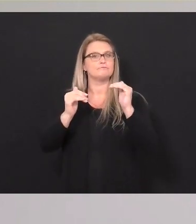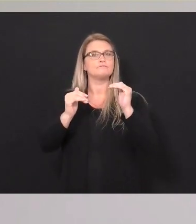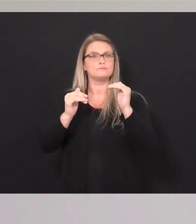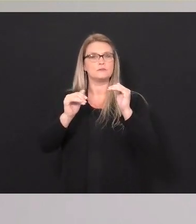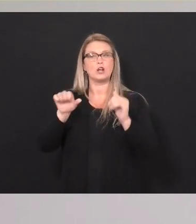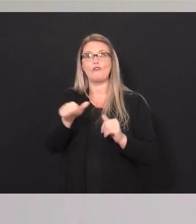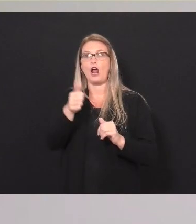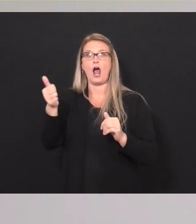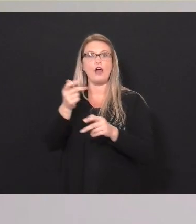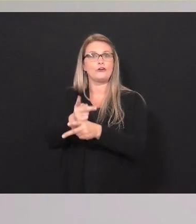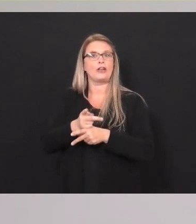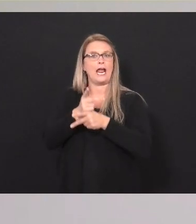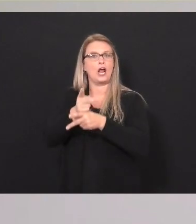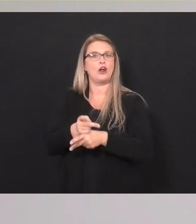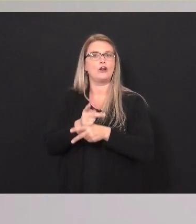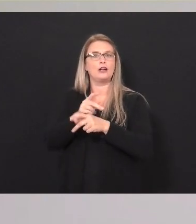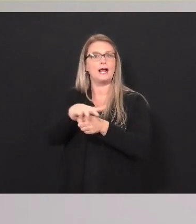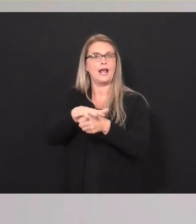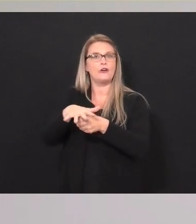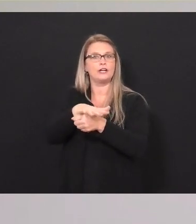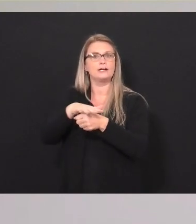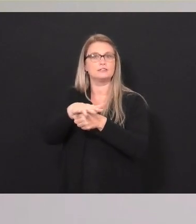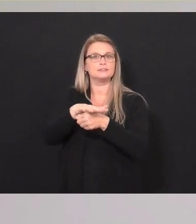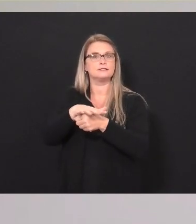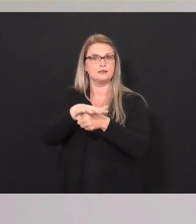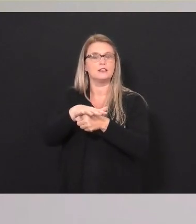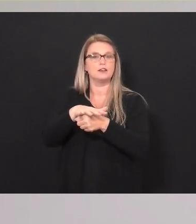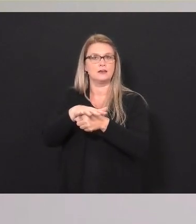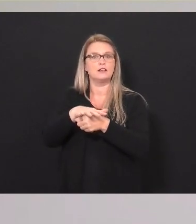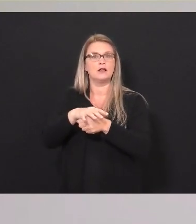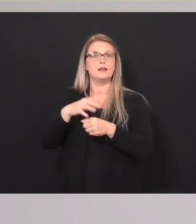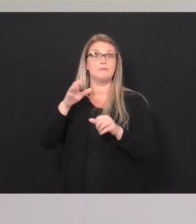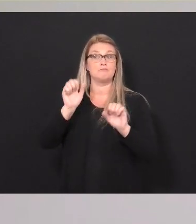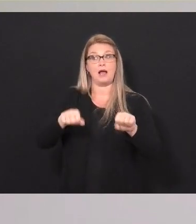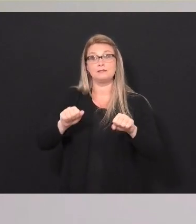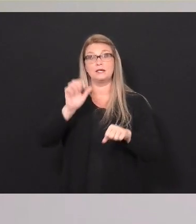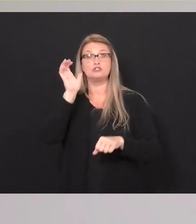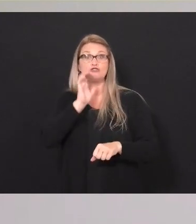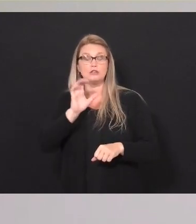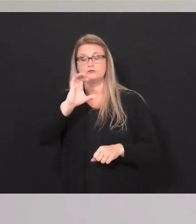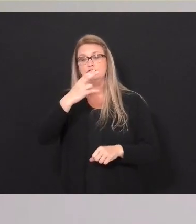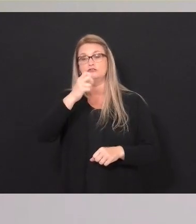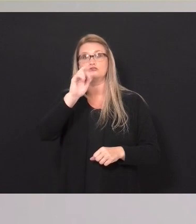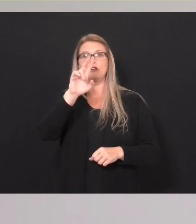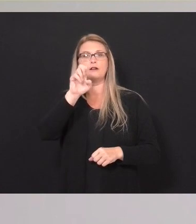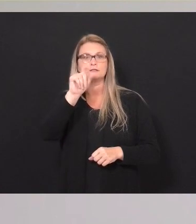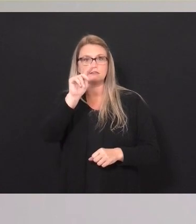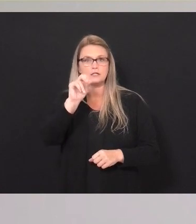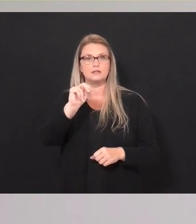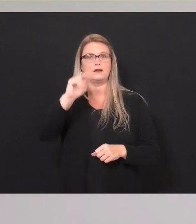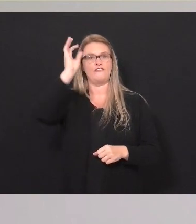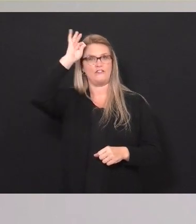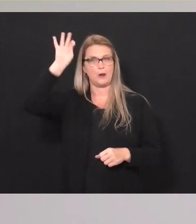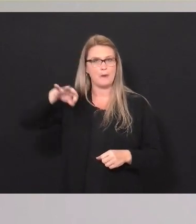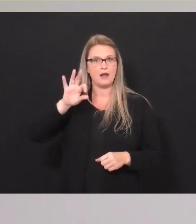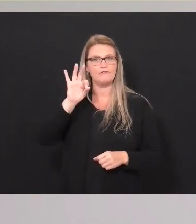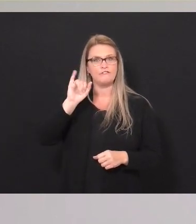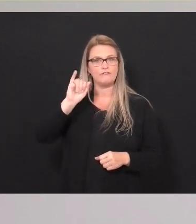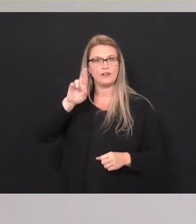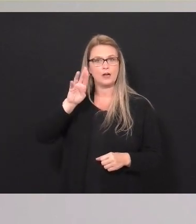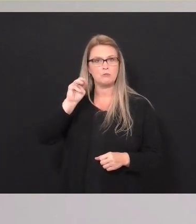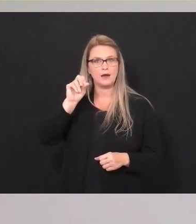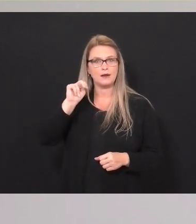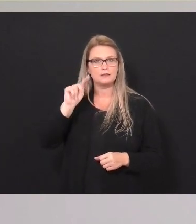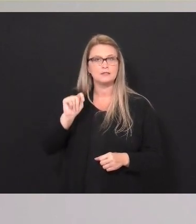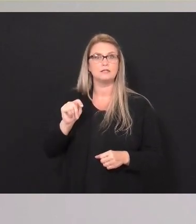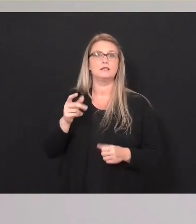or alternative care sites. We're looking at hospitals in Charleston and Fairmont. The St. Francis Hospital is part of